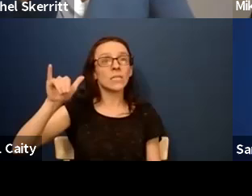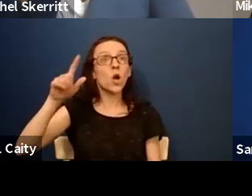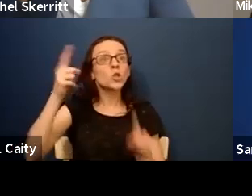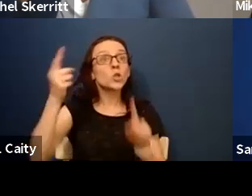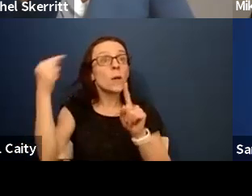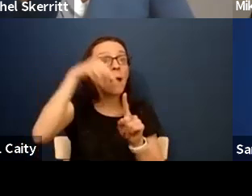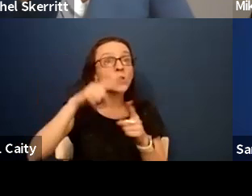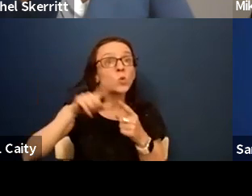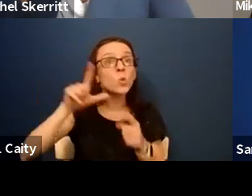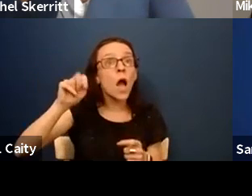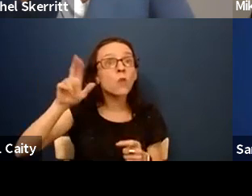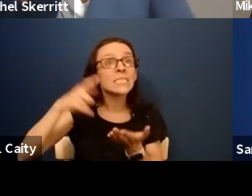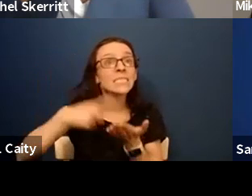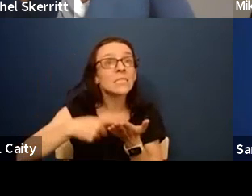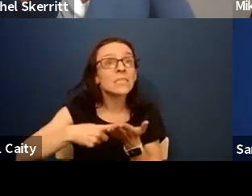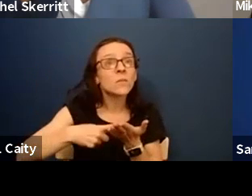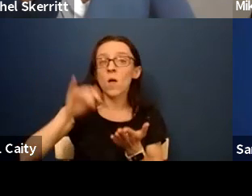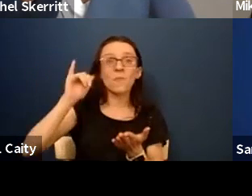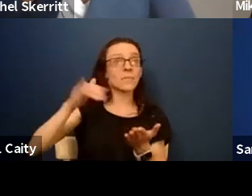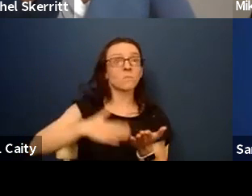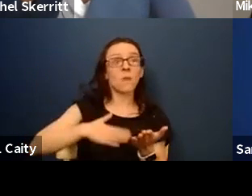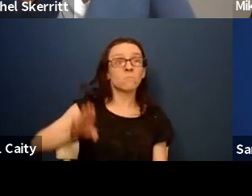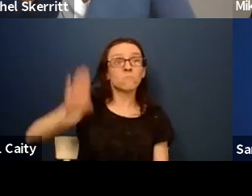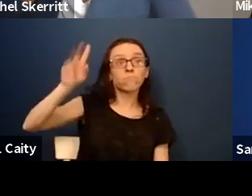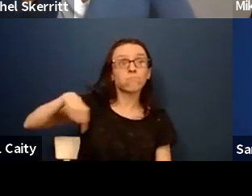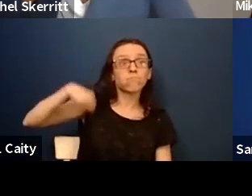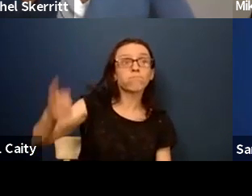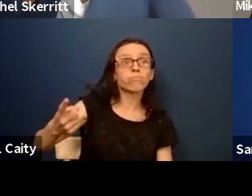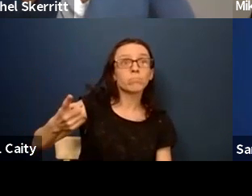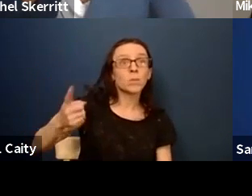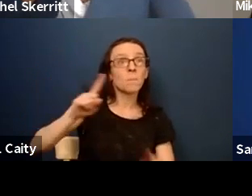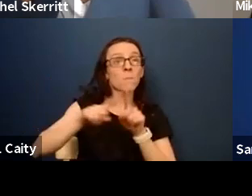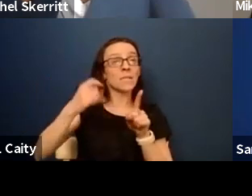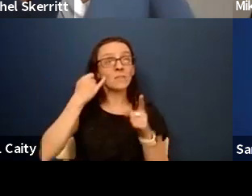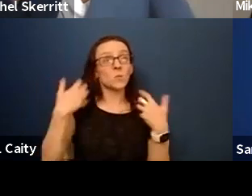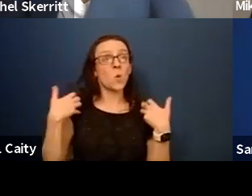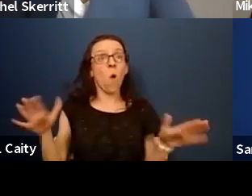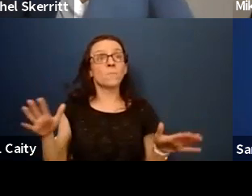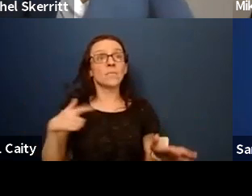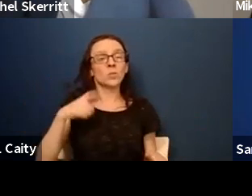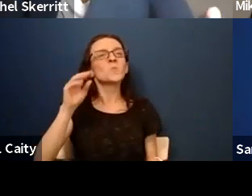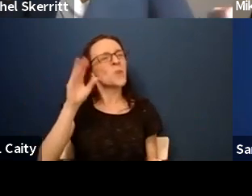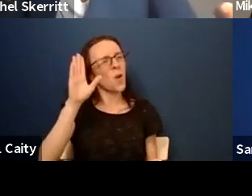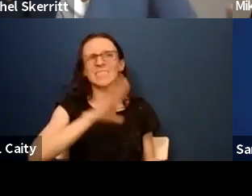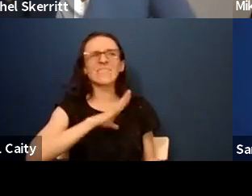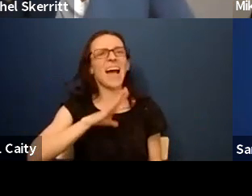lottery? Well, that's what my hand has been up since, but if you would like me to not go there. It's fine, go ahead.